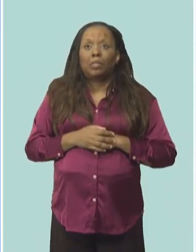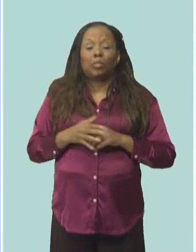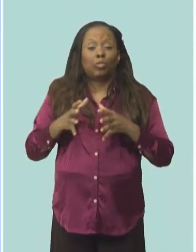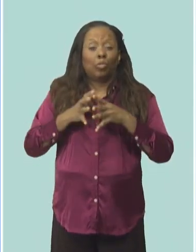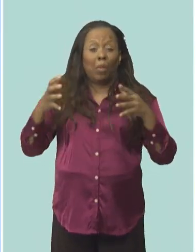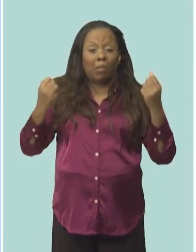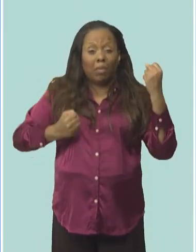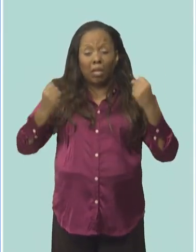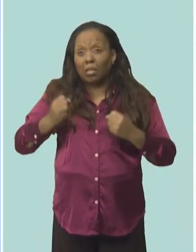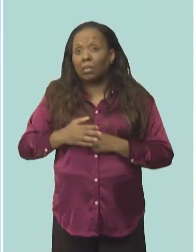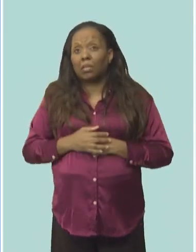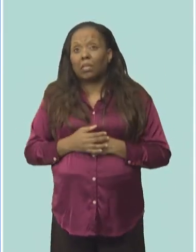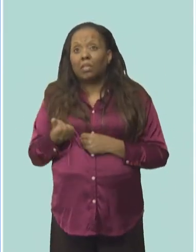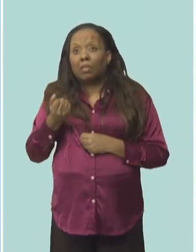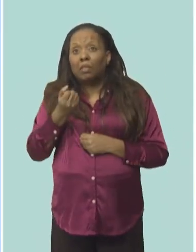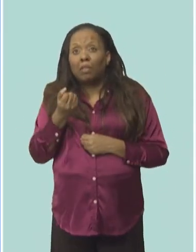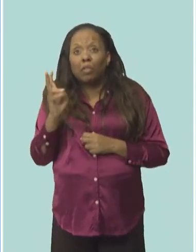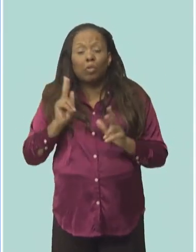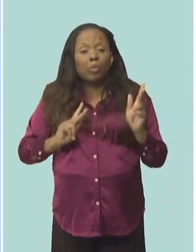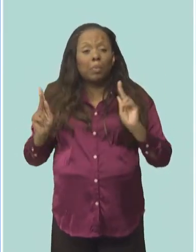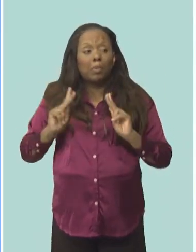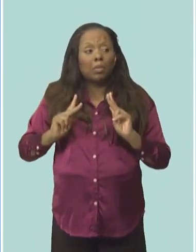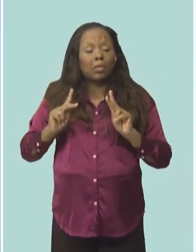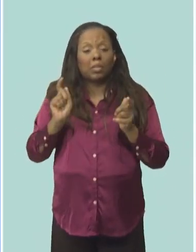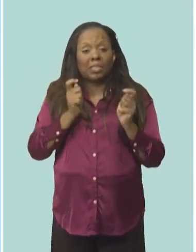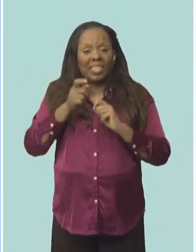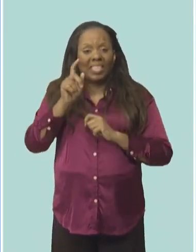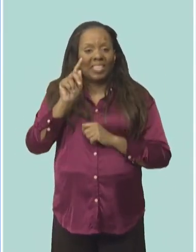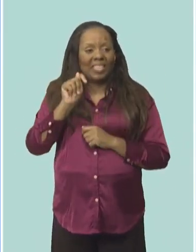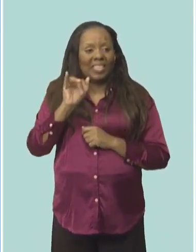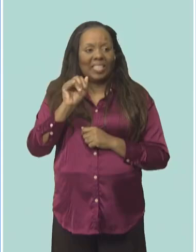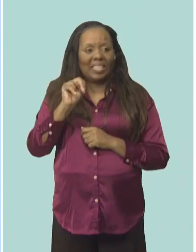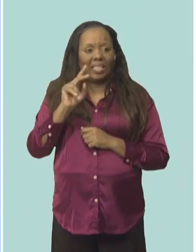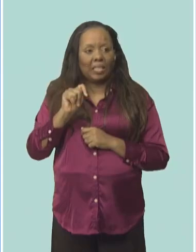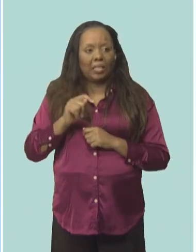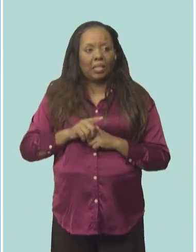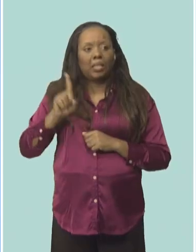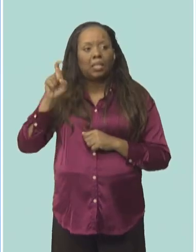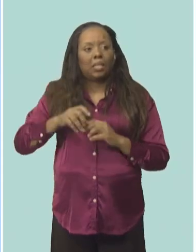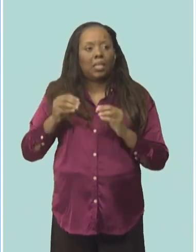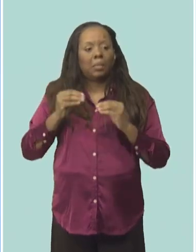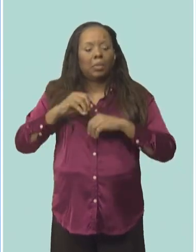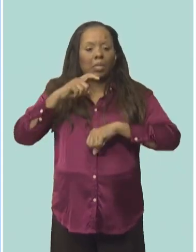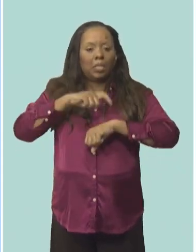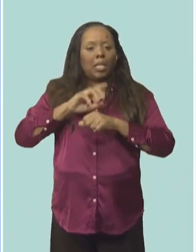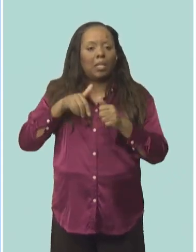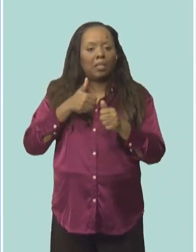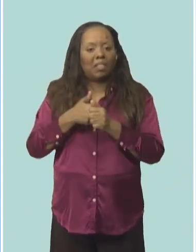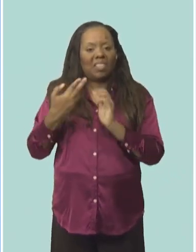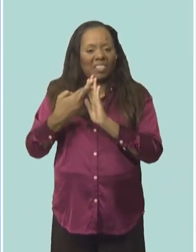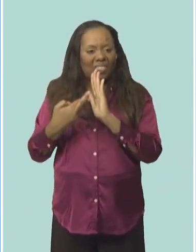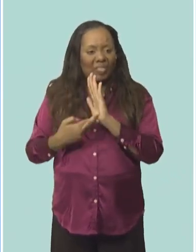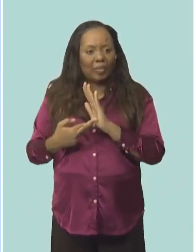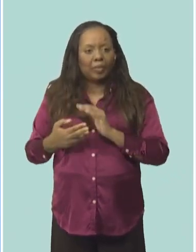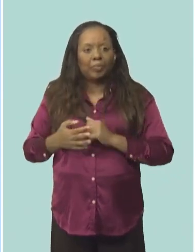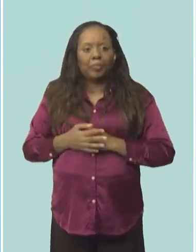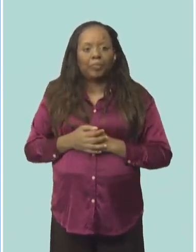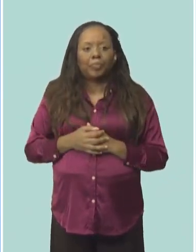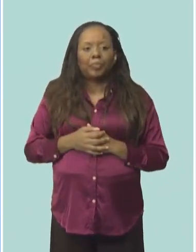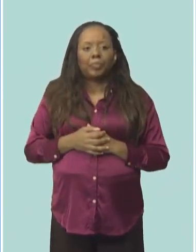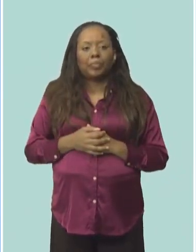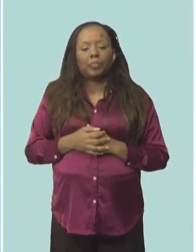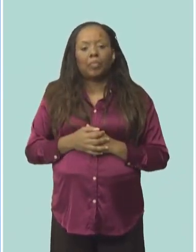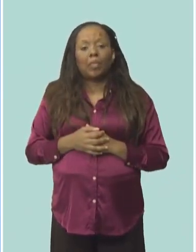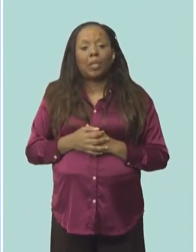demand, enforcement should be further deferred in order to give motorists additional time to become compliant. In addition, there has been